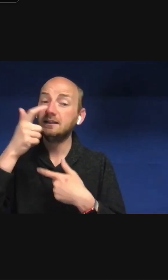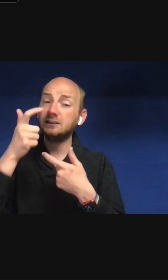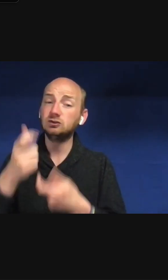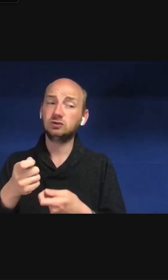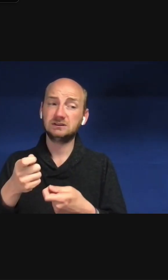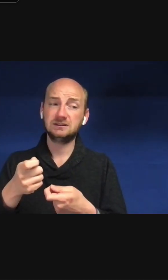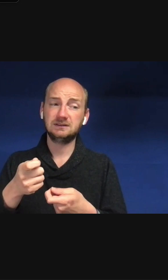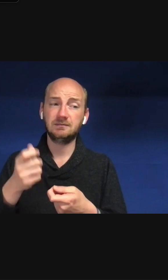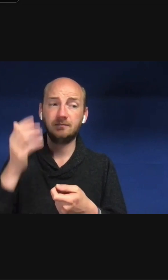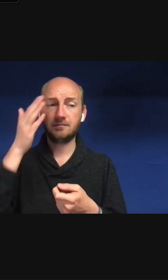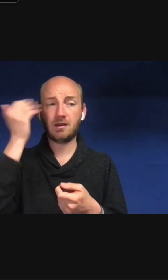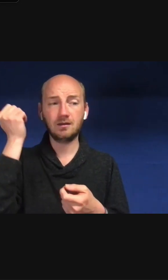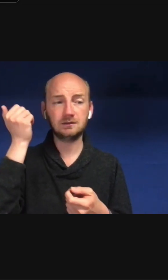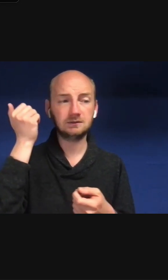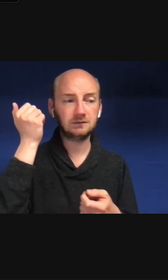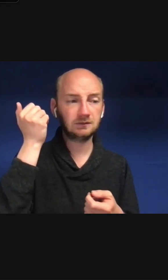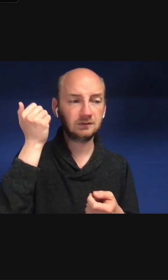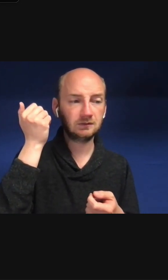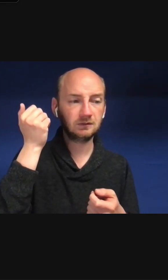not necessarily.